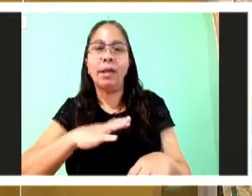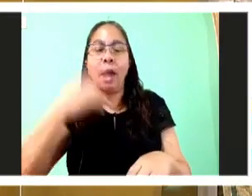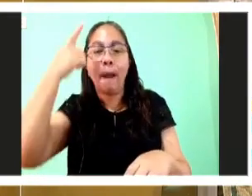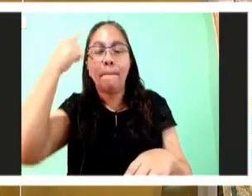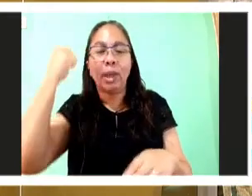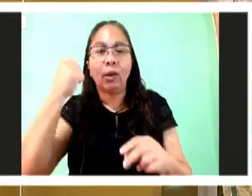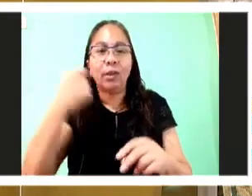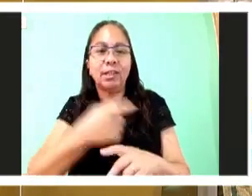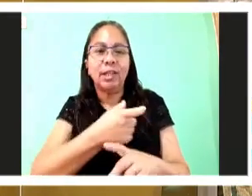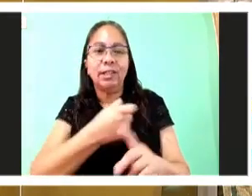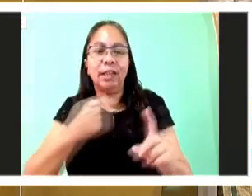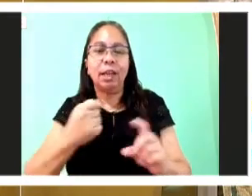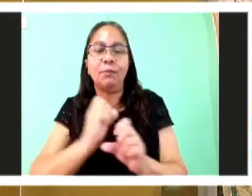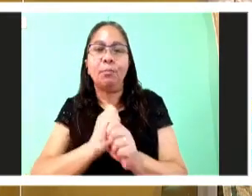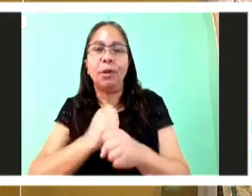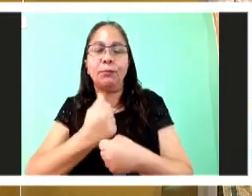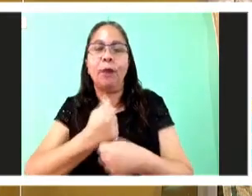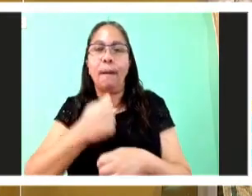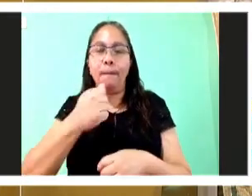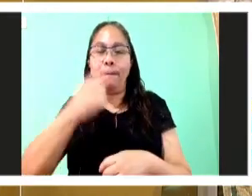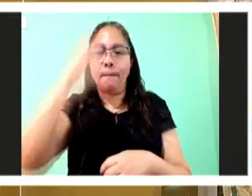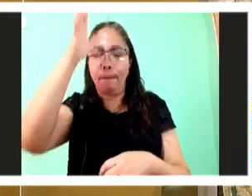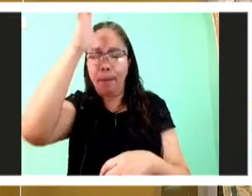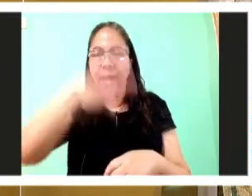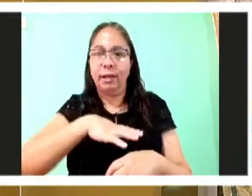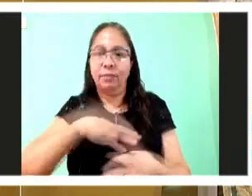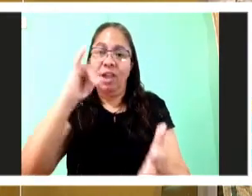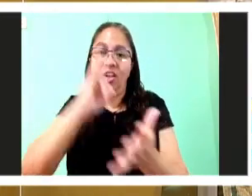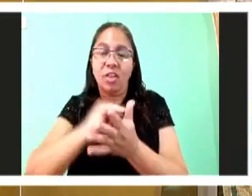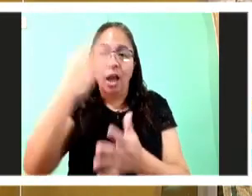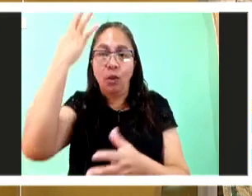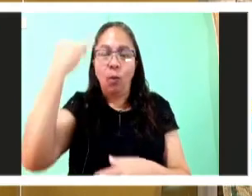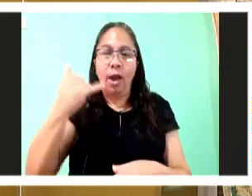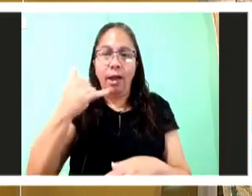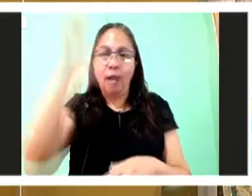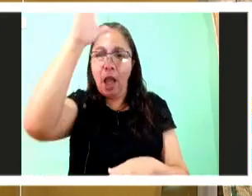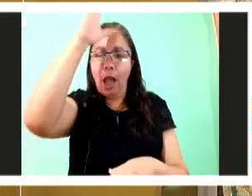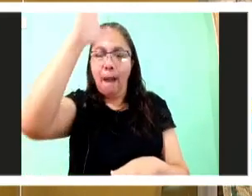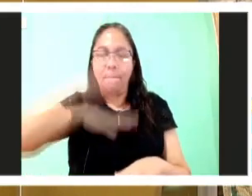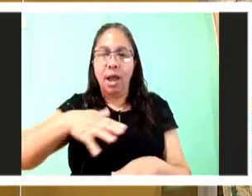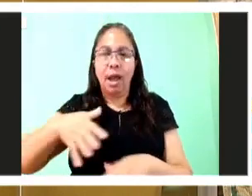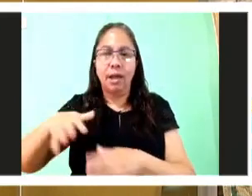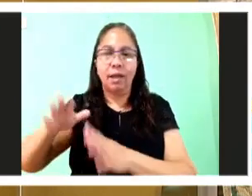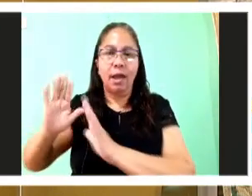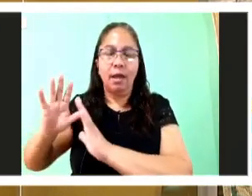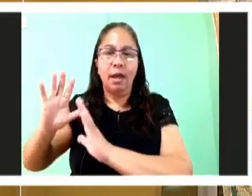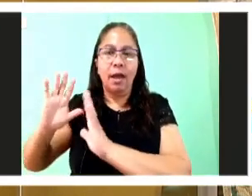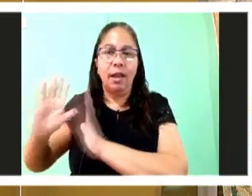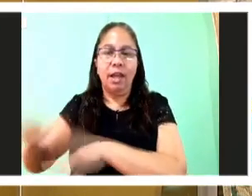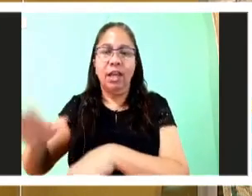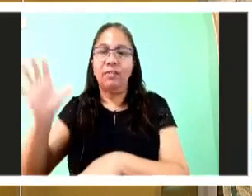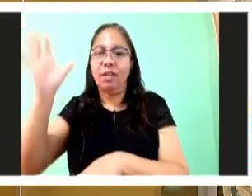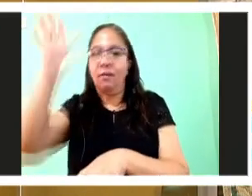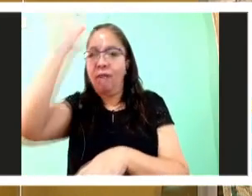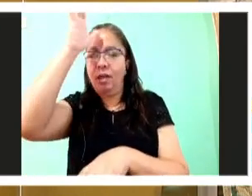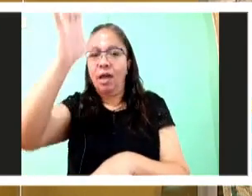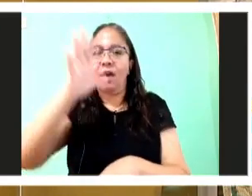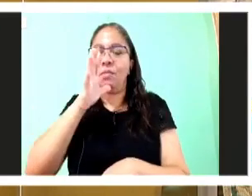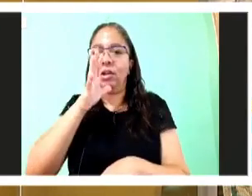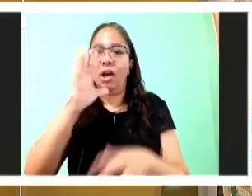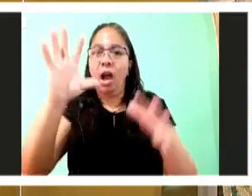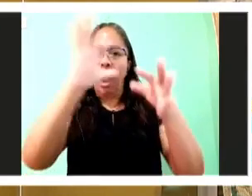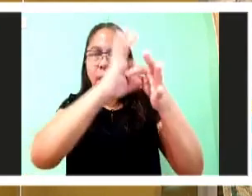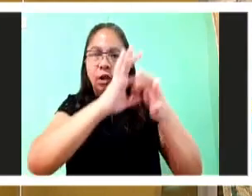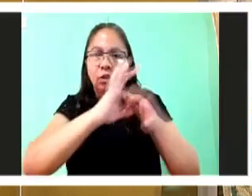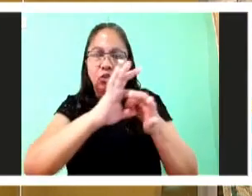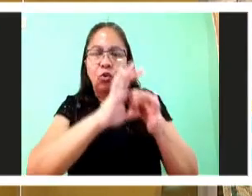man. This is why a man leaves his father and mother and joins